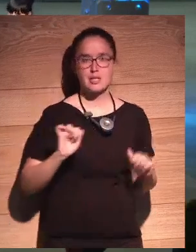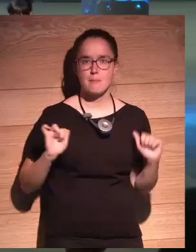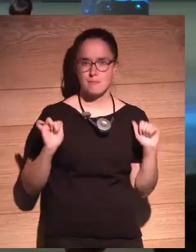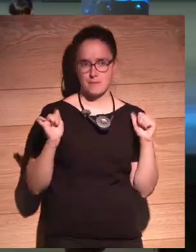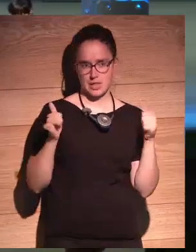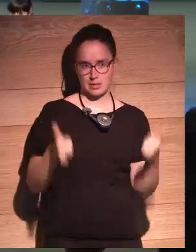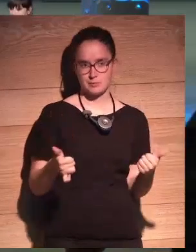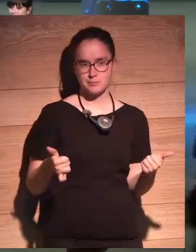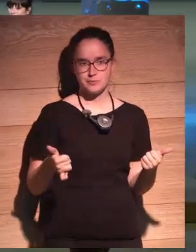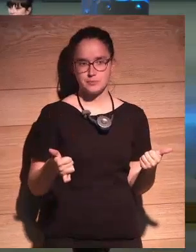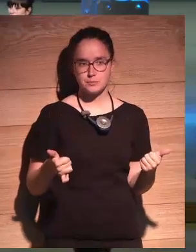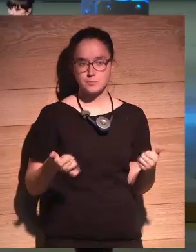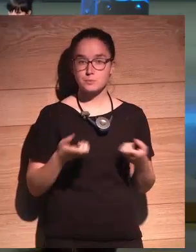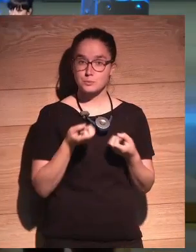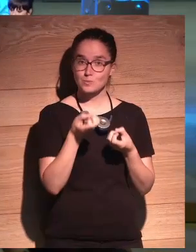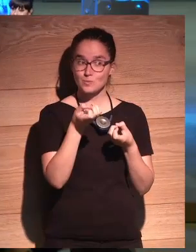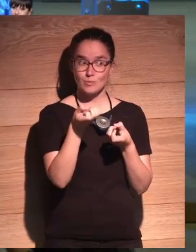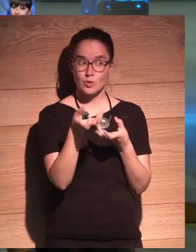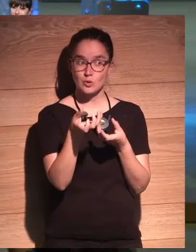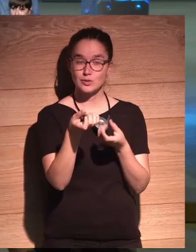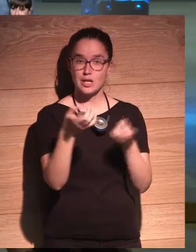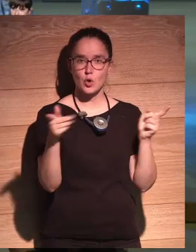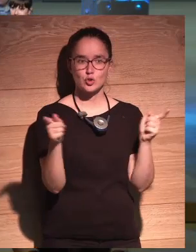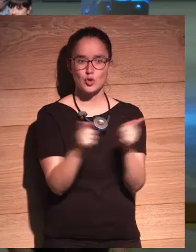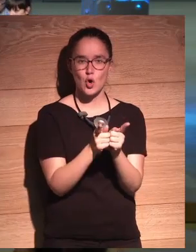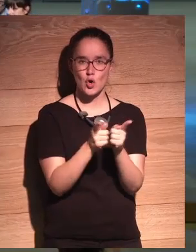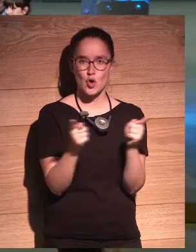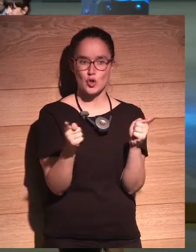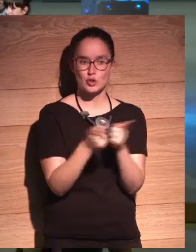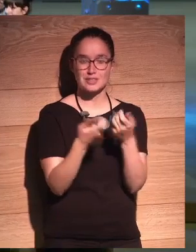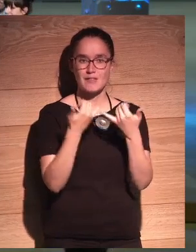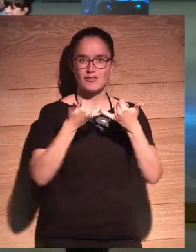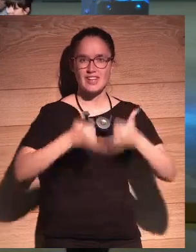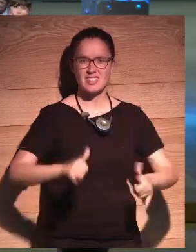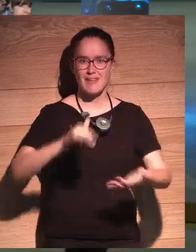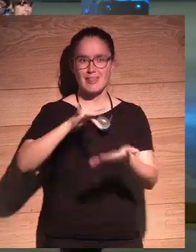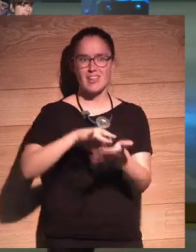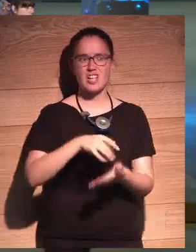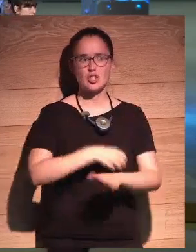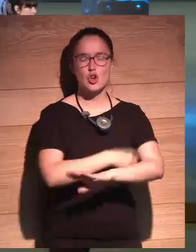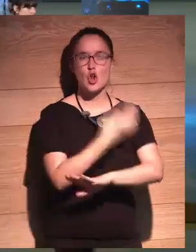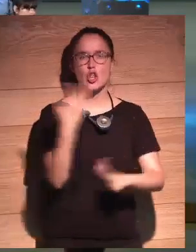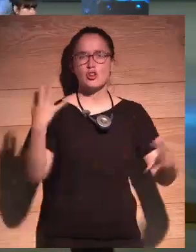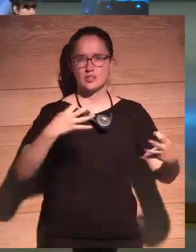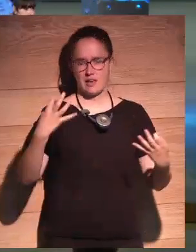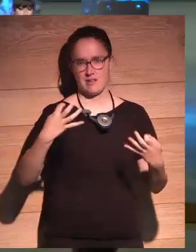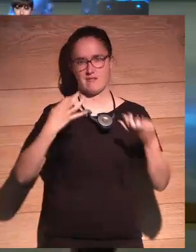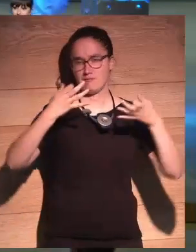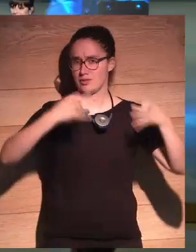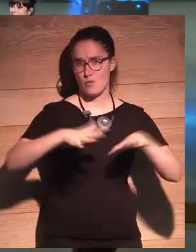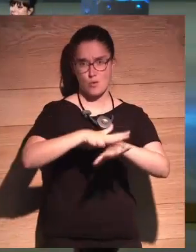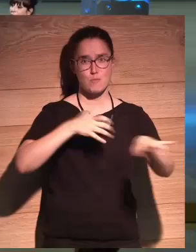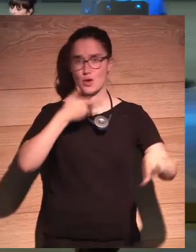very interesting projects that are going to be mentioned. I'm going to explain what this festival